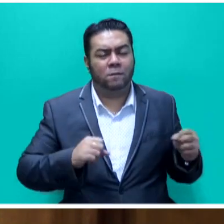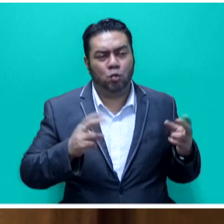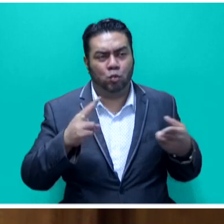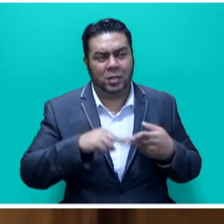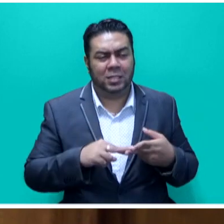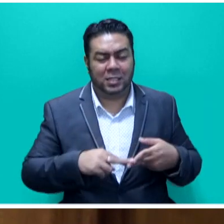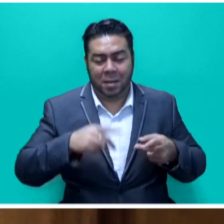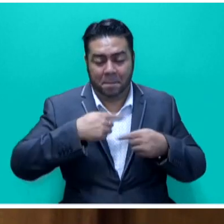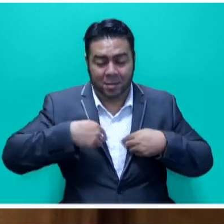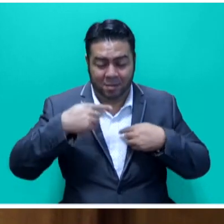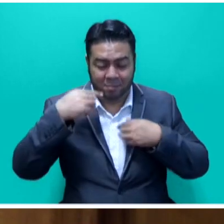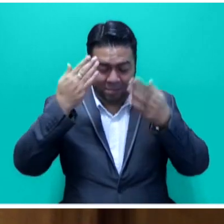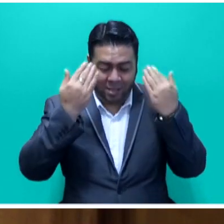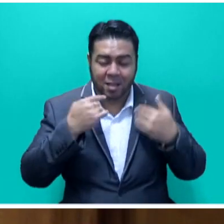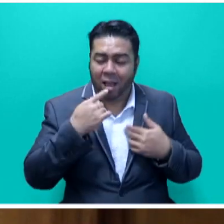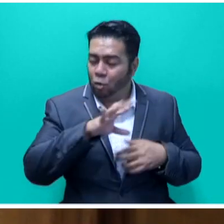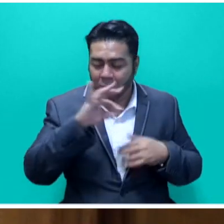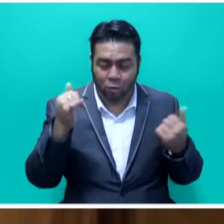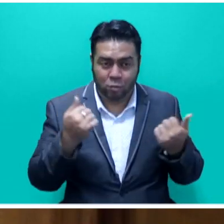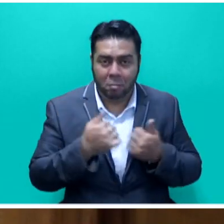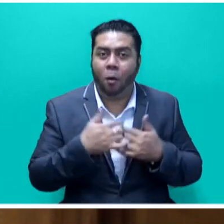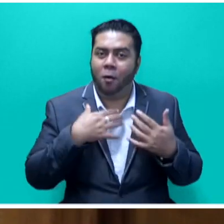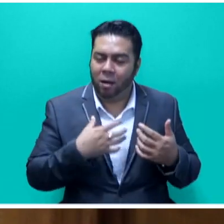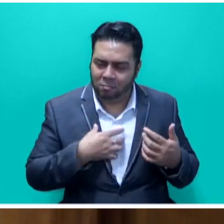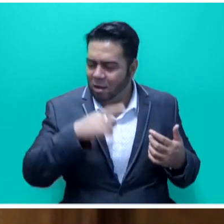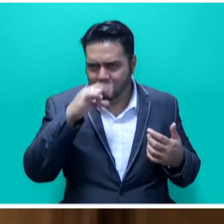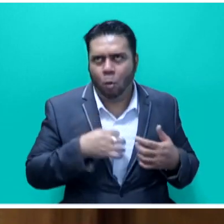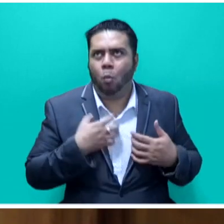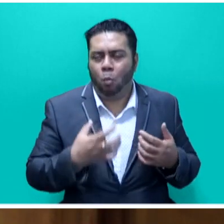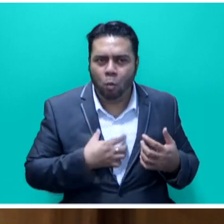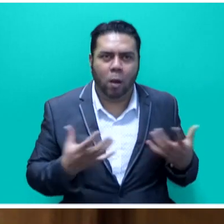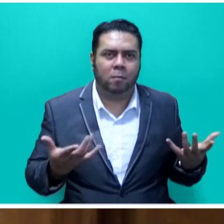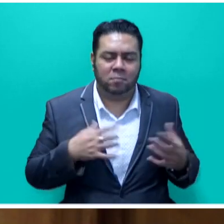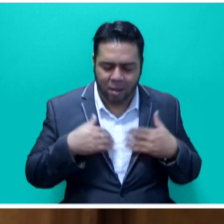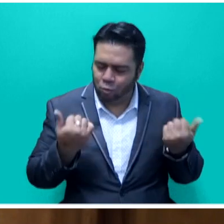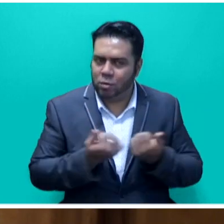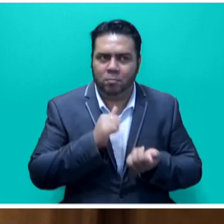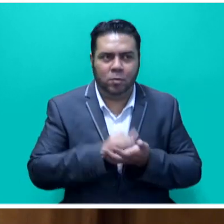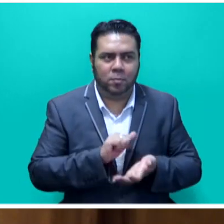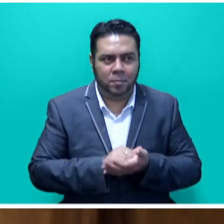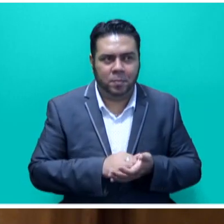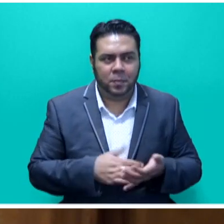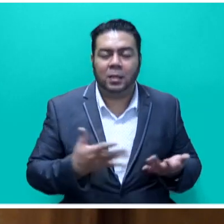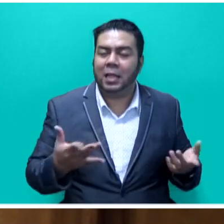Speaker, I just couldn't agree more. And if I add to it, the same whole-of-nation